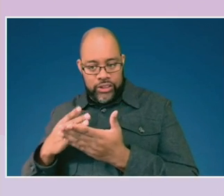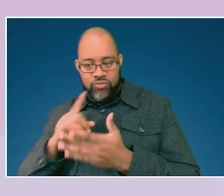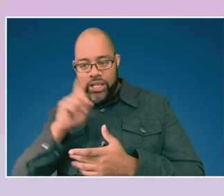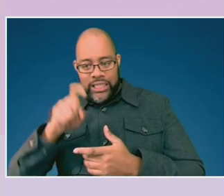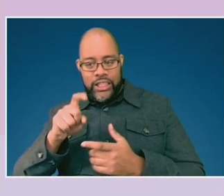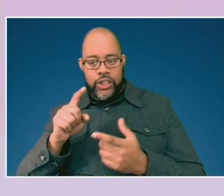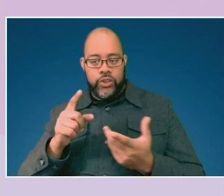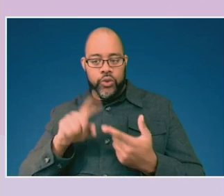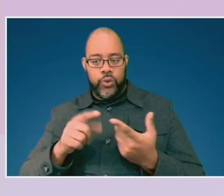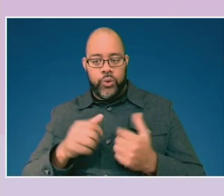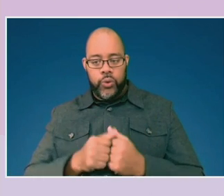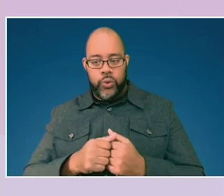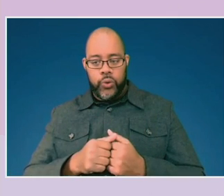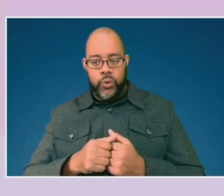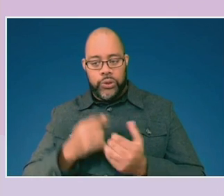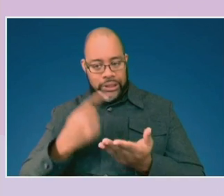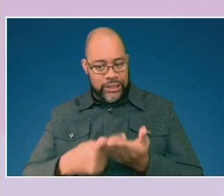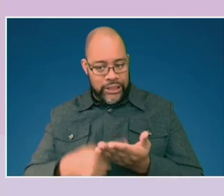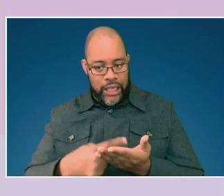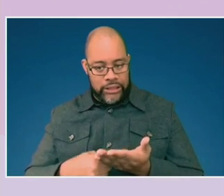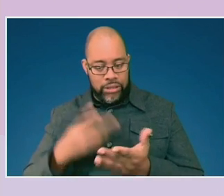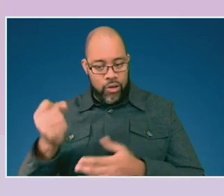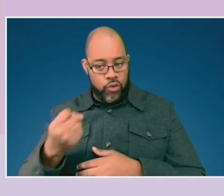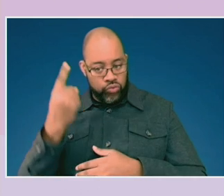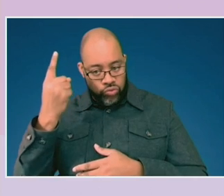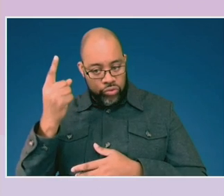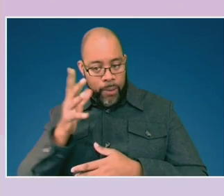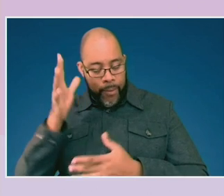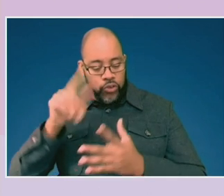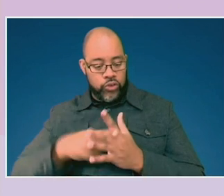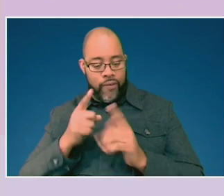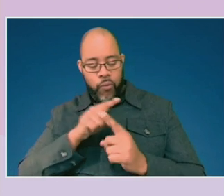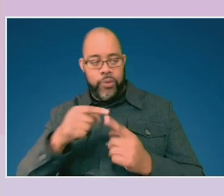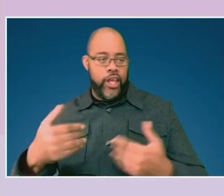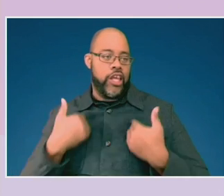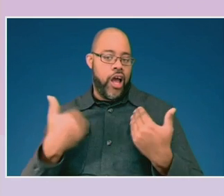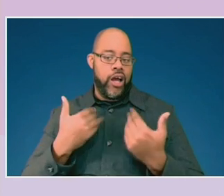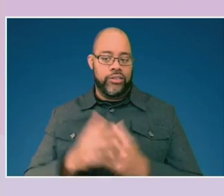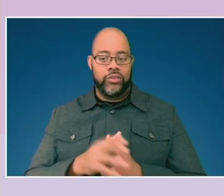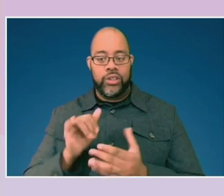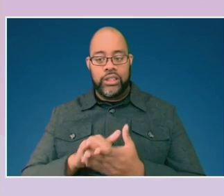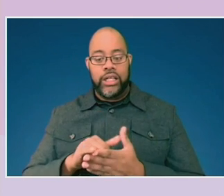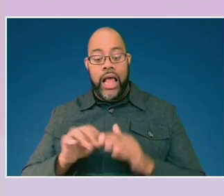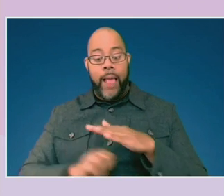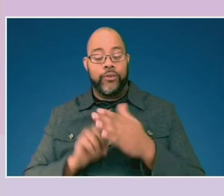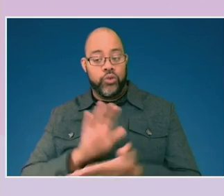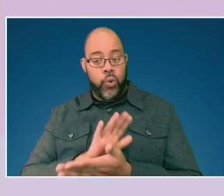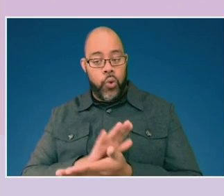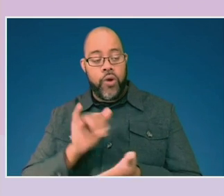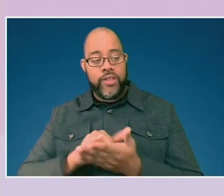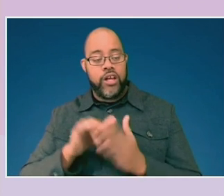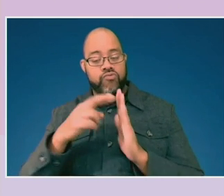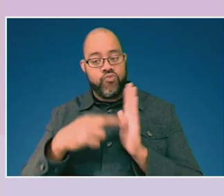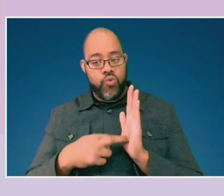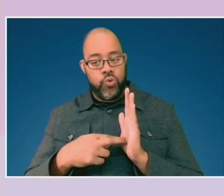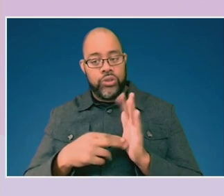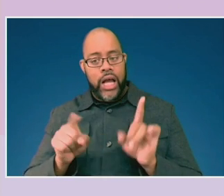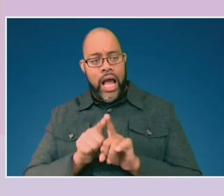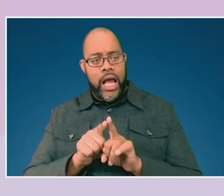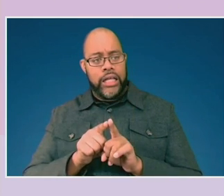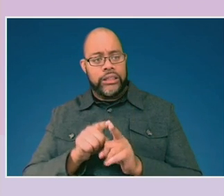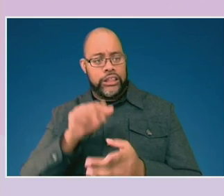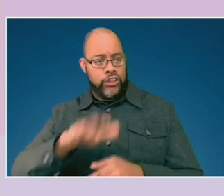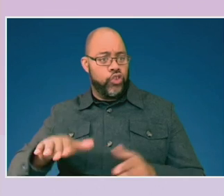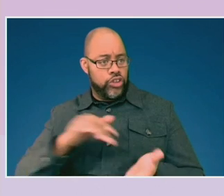be discussed and understood with parents starting from when they're young. So in elementary school, these are the rules. Like as a pediatrician, you say